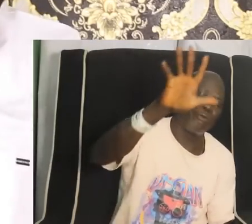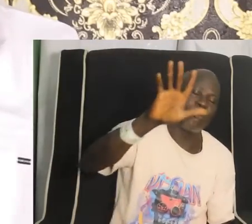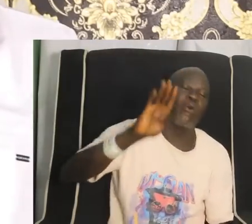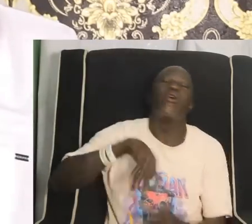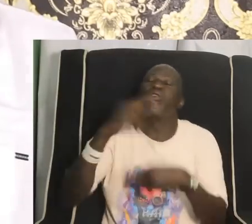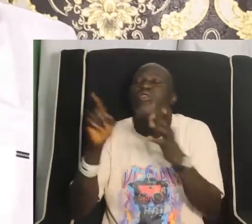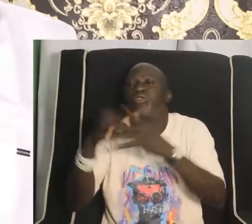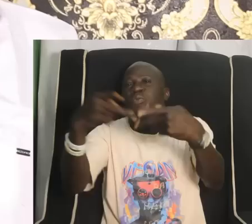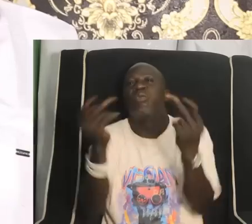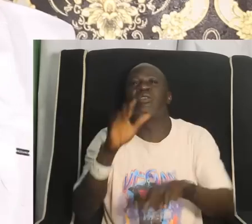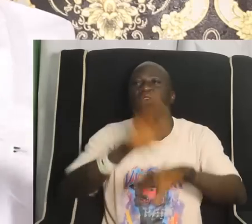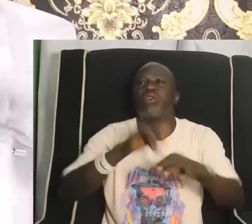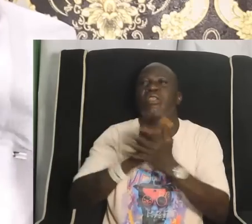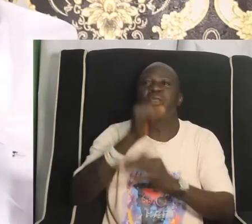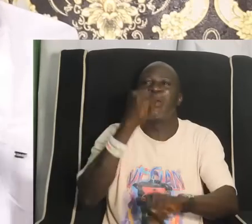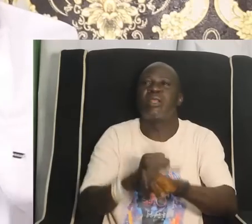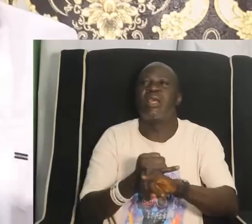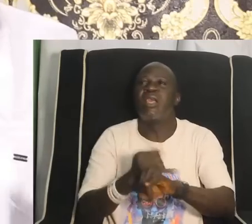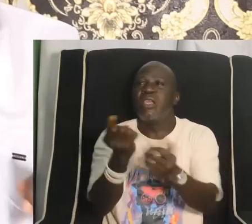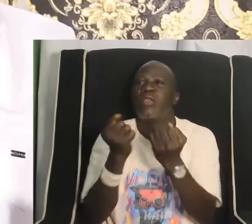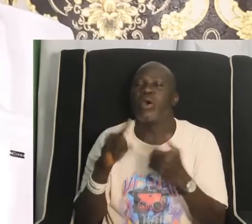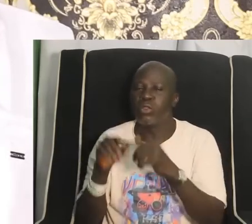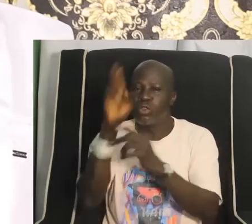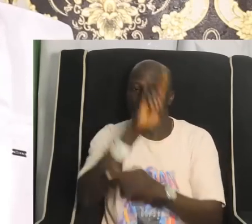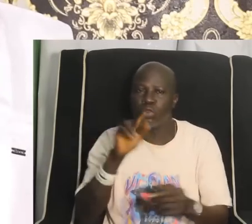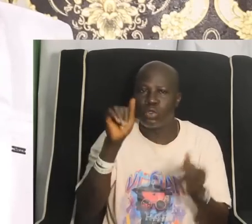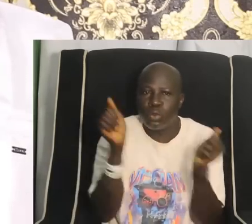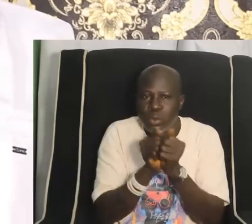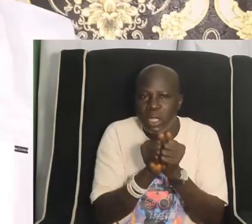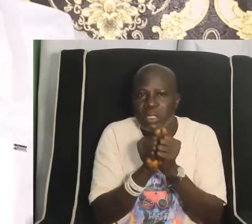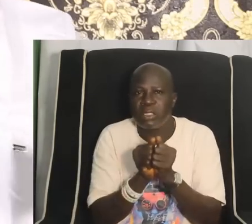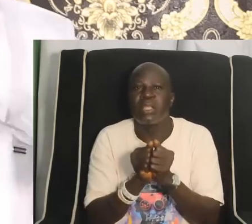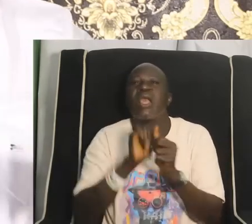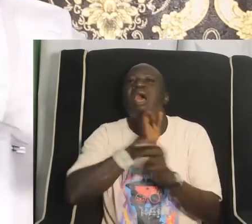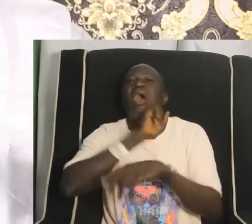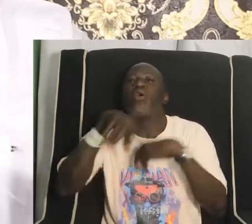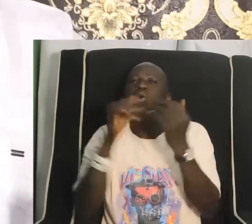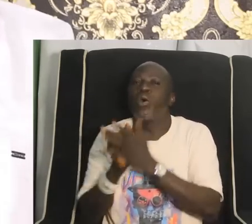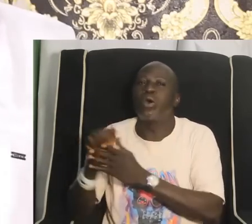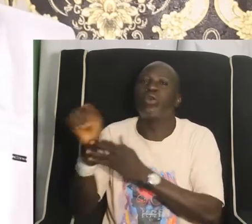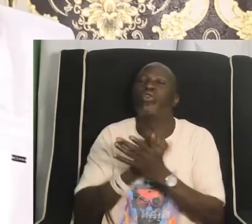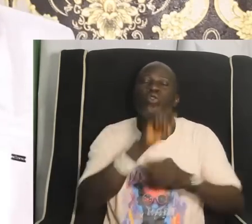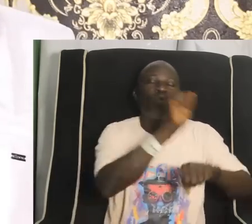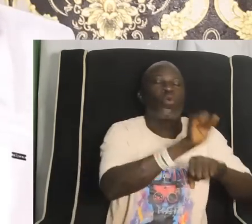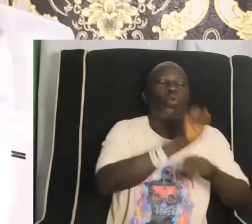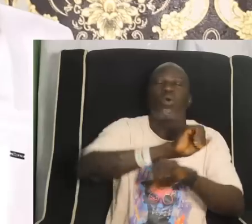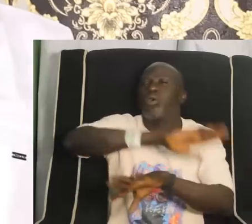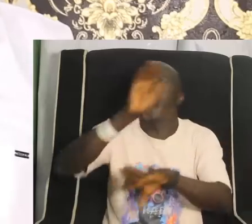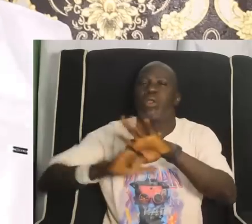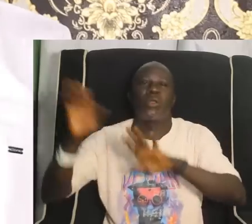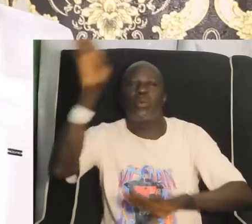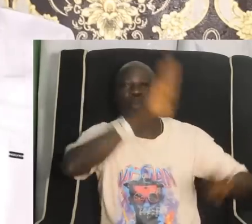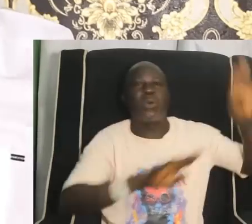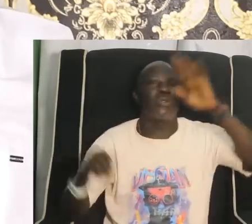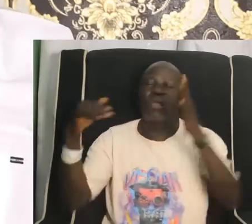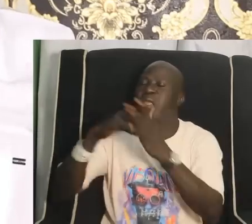1994 go to a place called Ibadan after finbaje munye gbadua we want to pray with that covenant I want sell ogun ipile and walk over the battle of